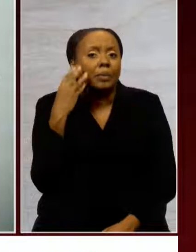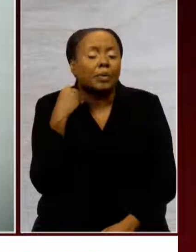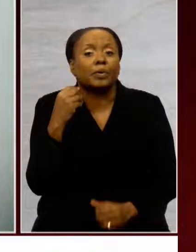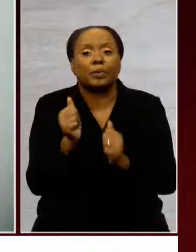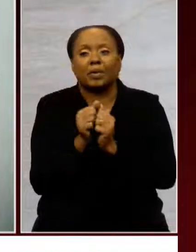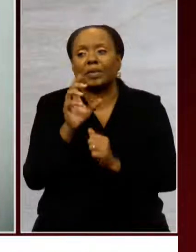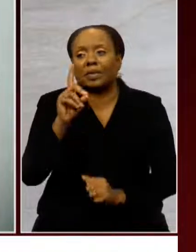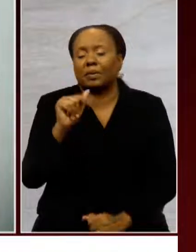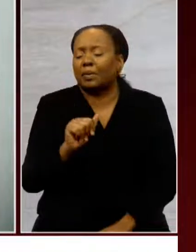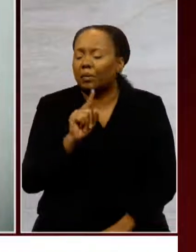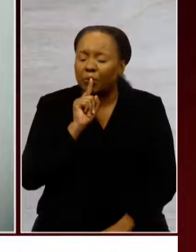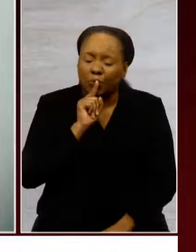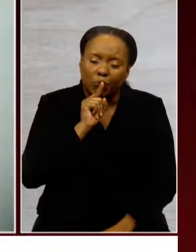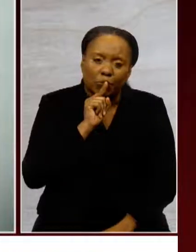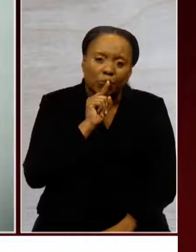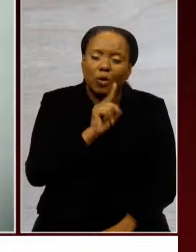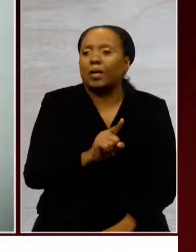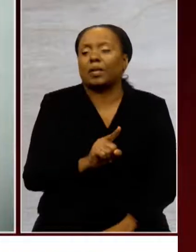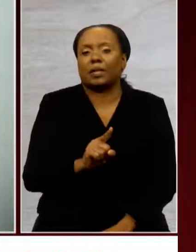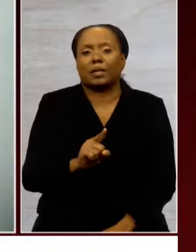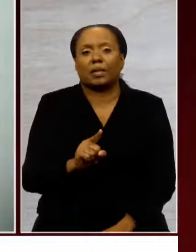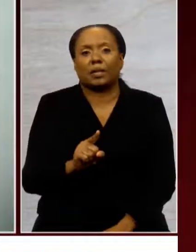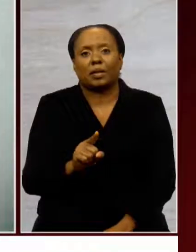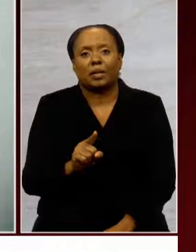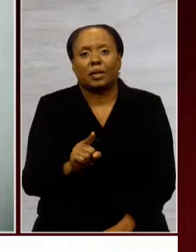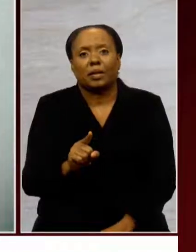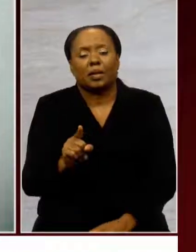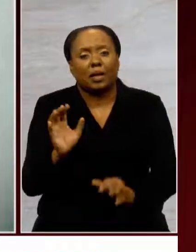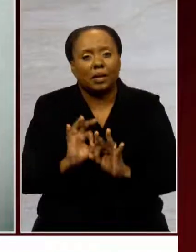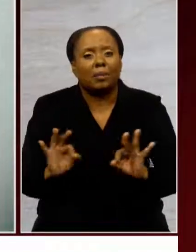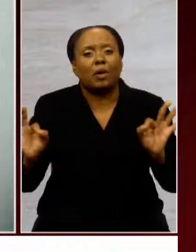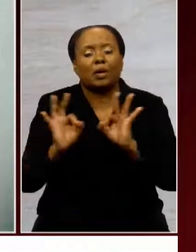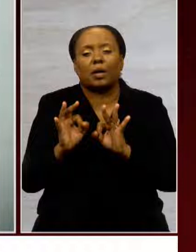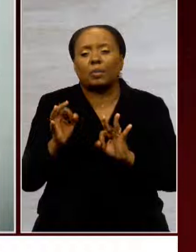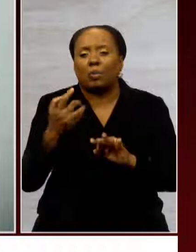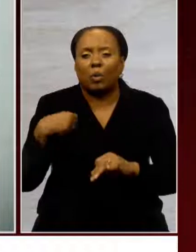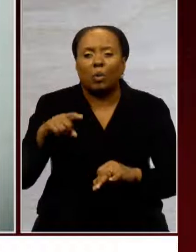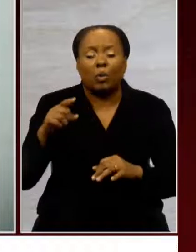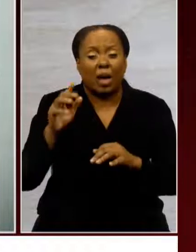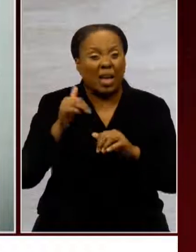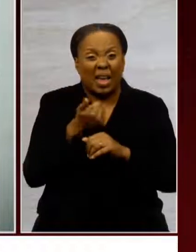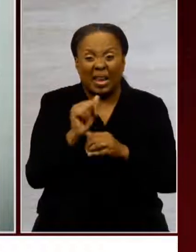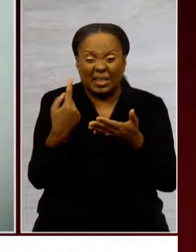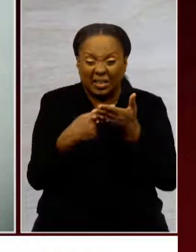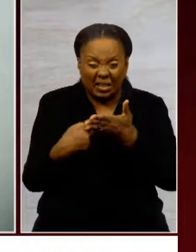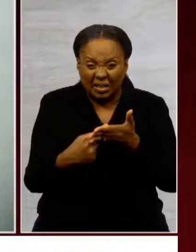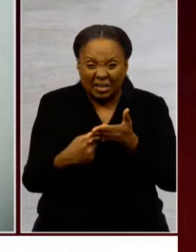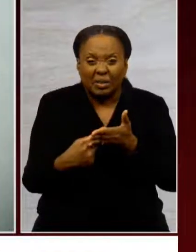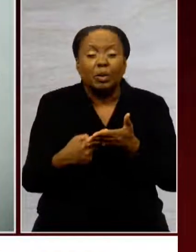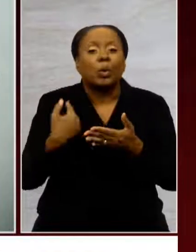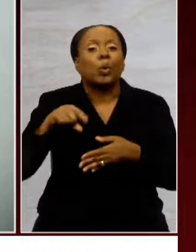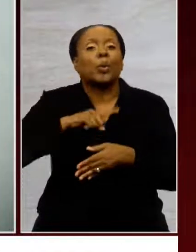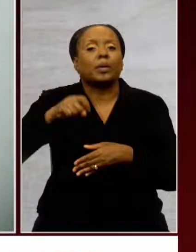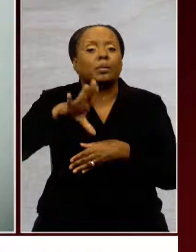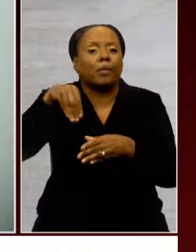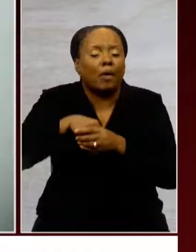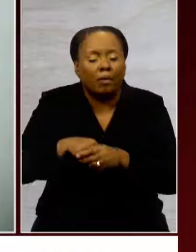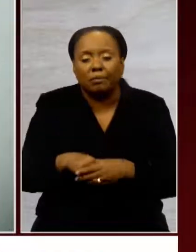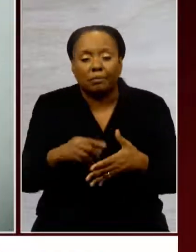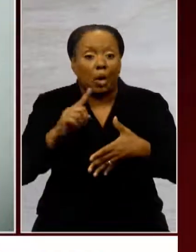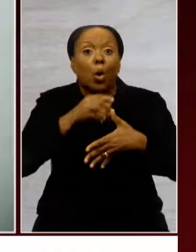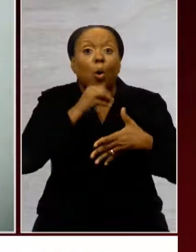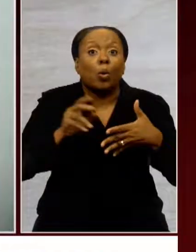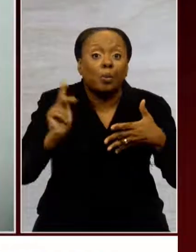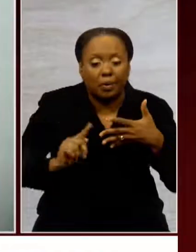that is definitely, that means it's nothing about us without us, because we have older people, we have younger people,